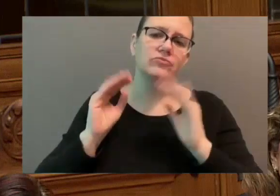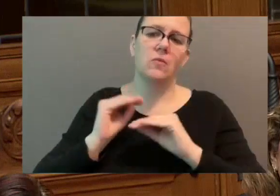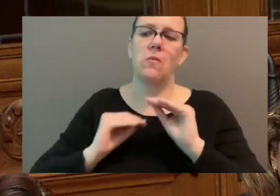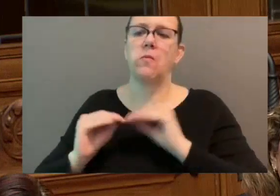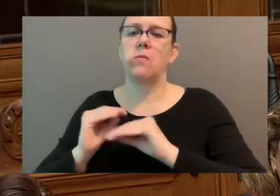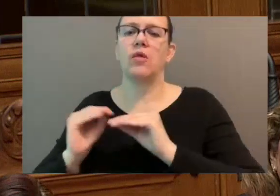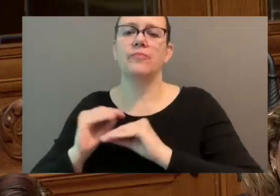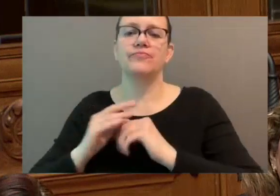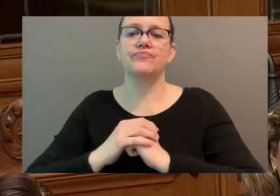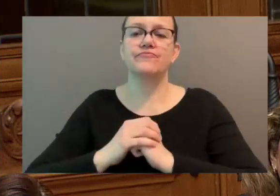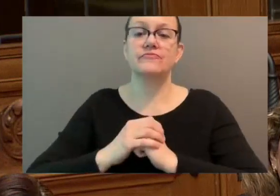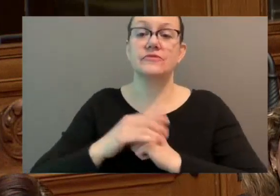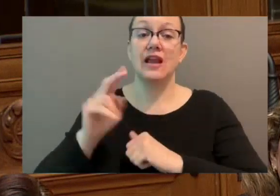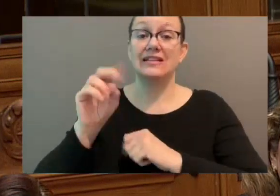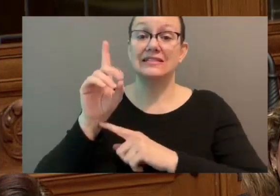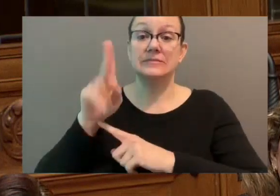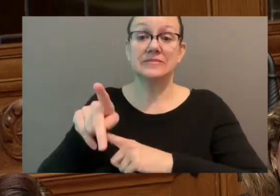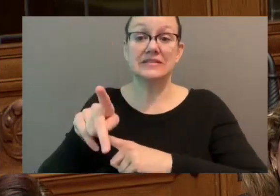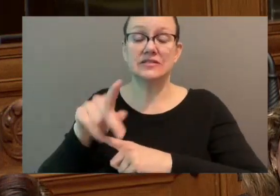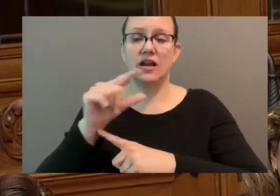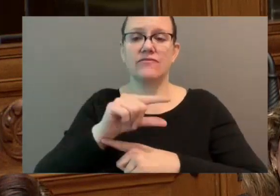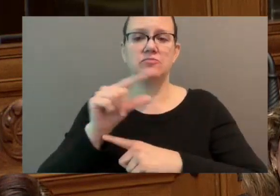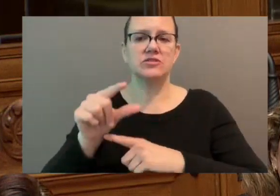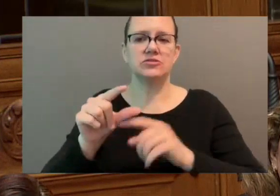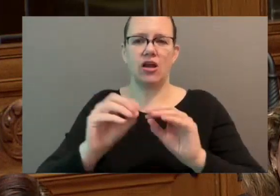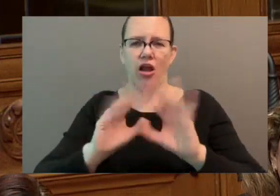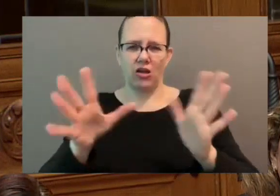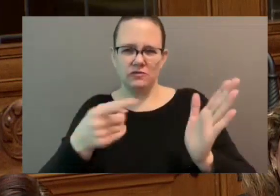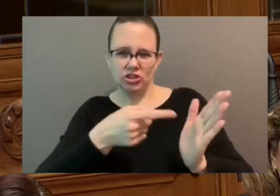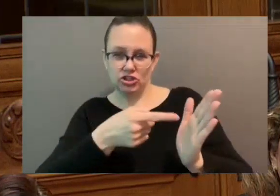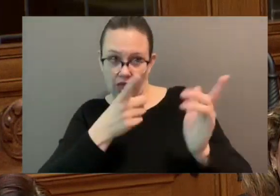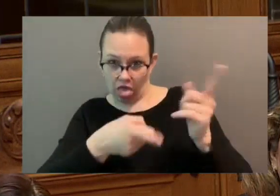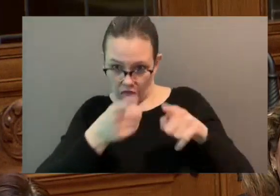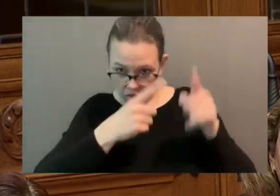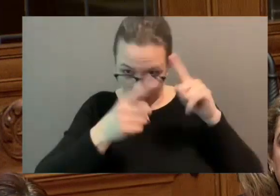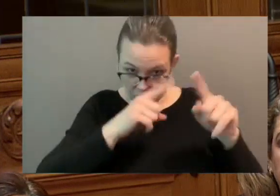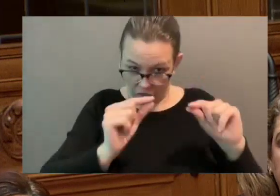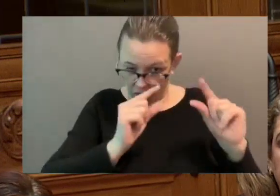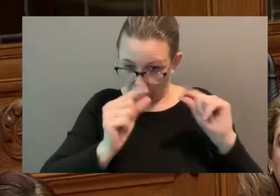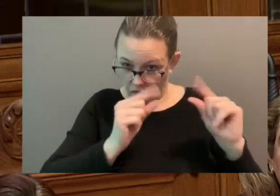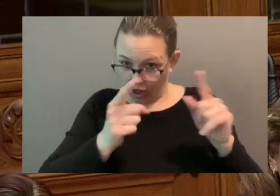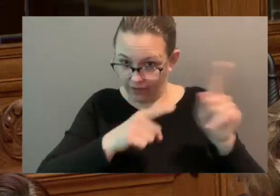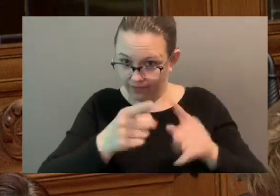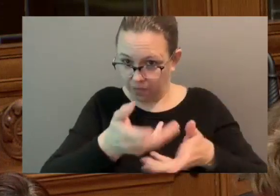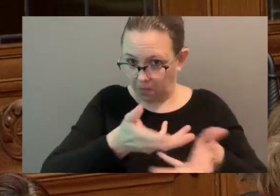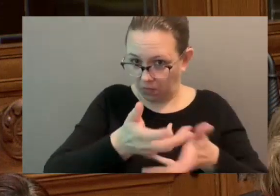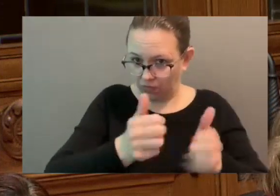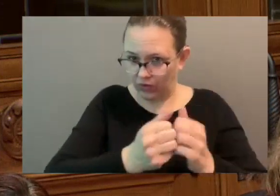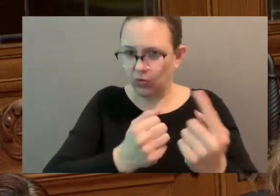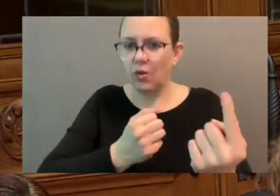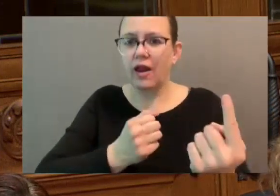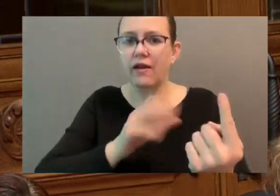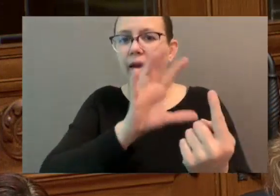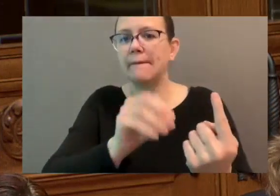cabinet ministers and the consulting firm that this Premier allowed to take dirty dollars in kickbacks from